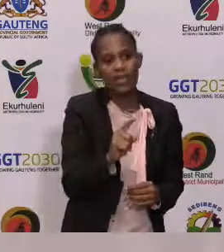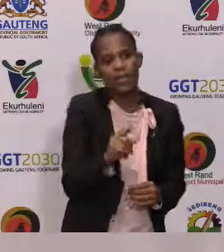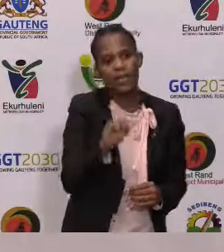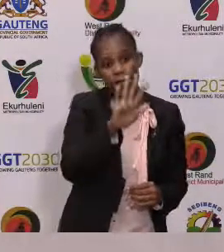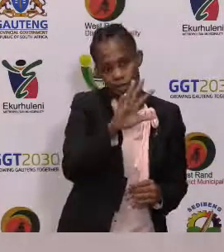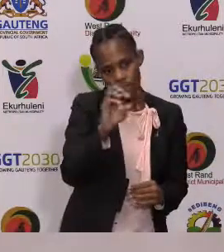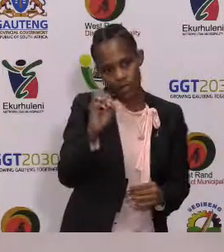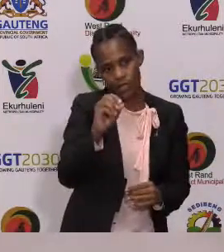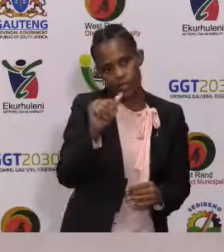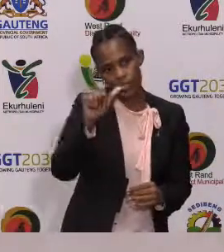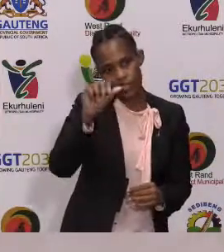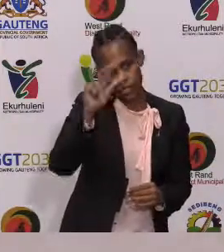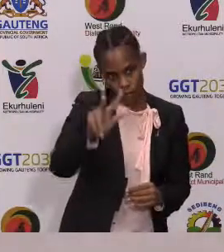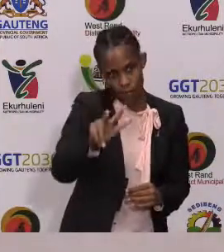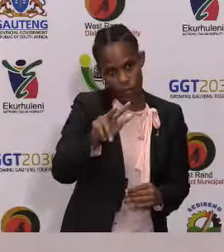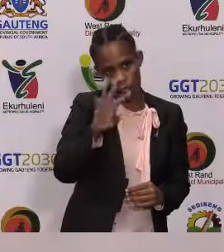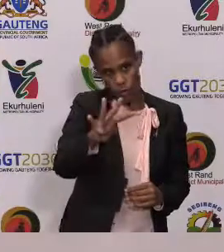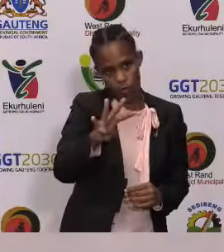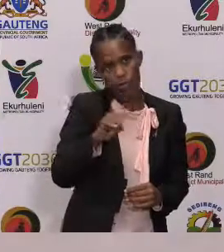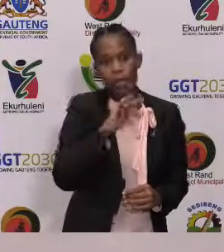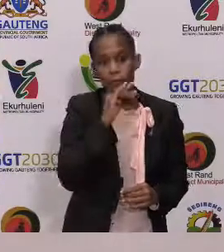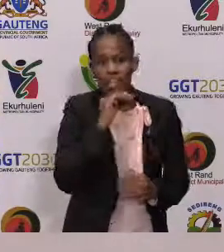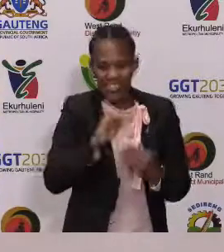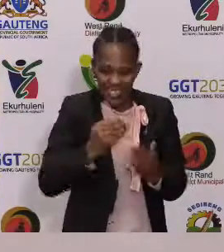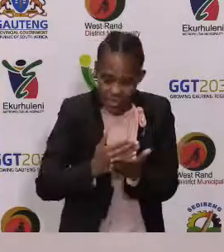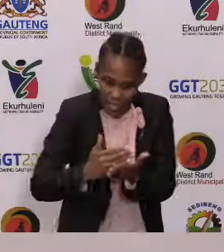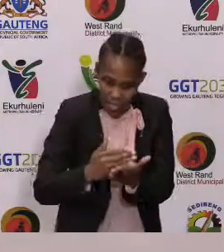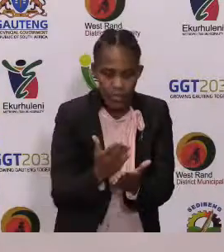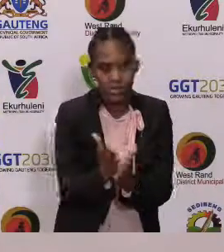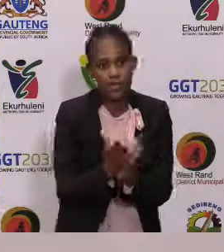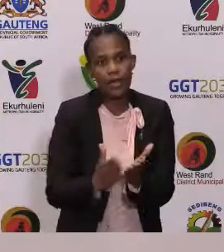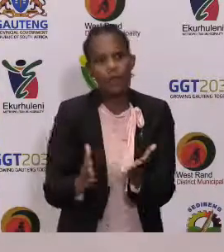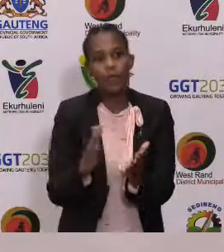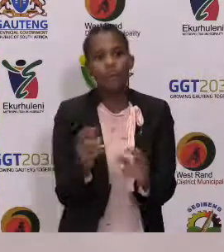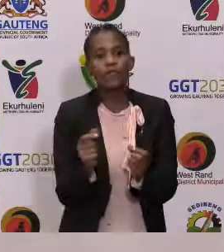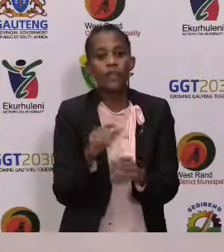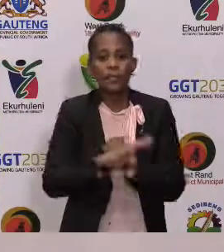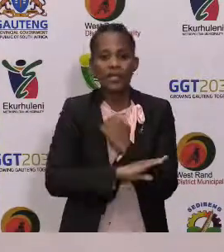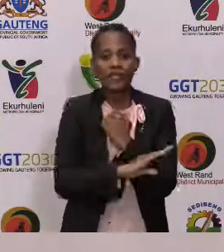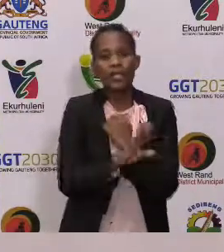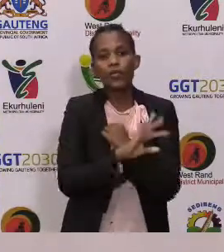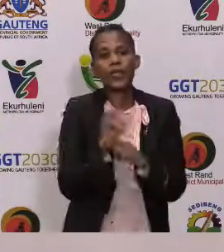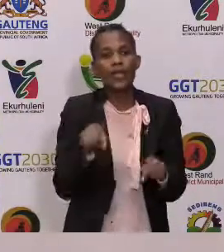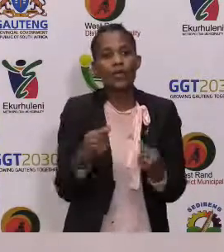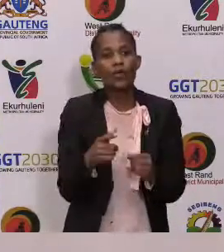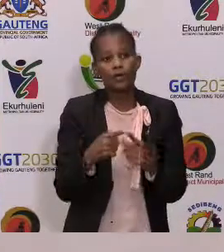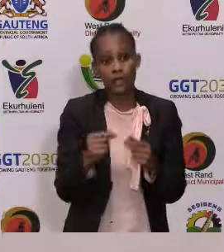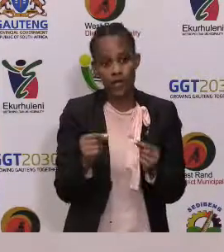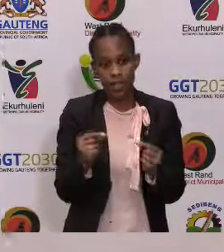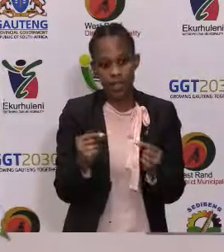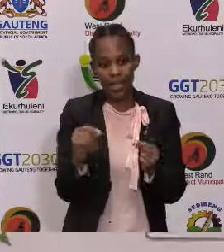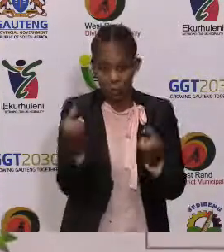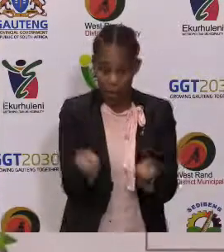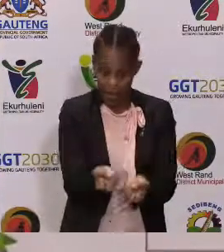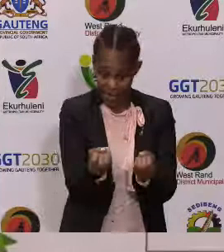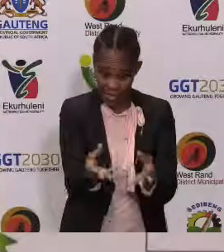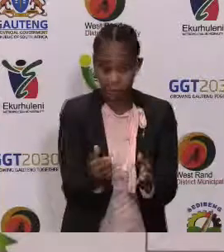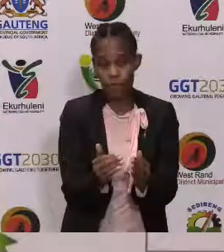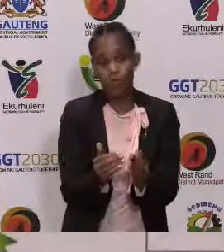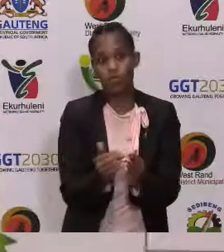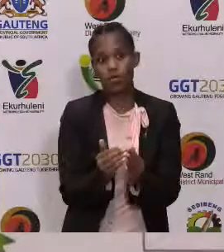4,564. And he has minus some of the beds that we have. We would not be able to reopen